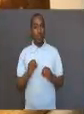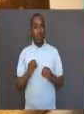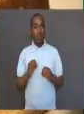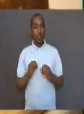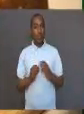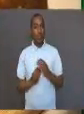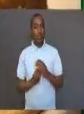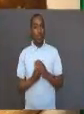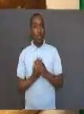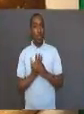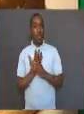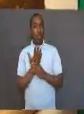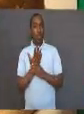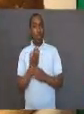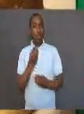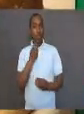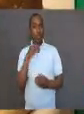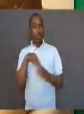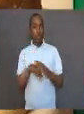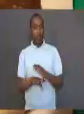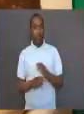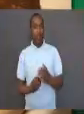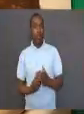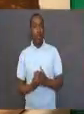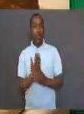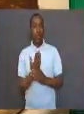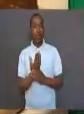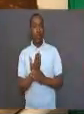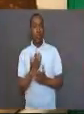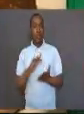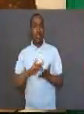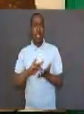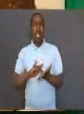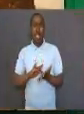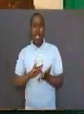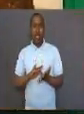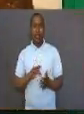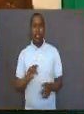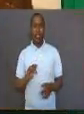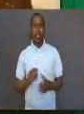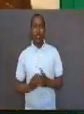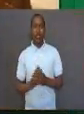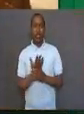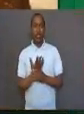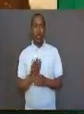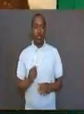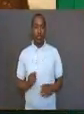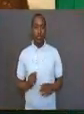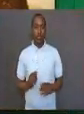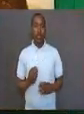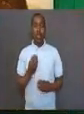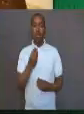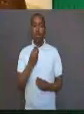have grown on that food produce a toxic substance that makes the